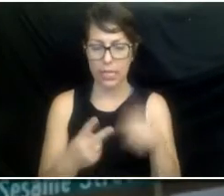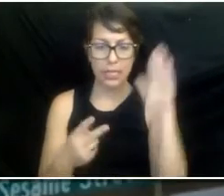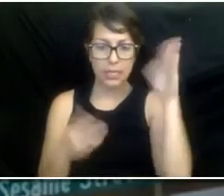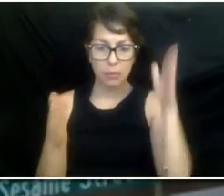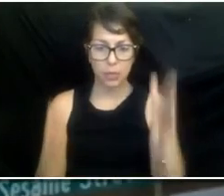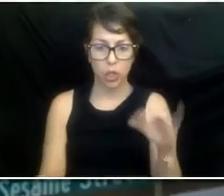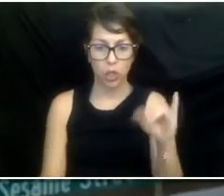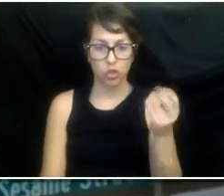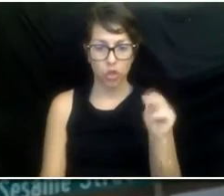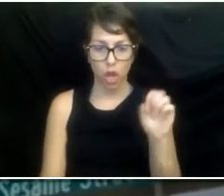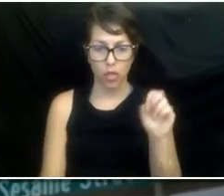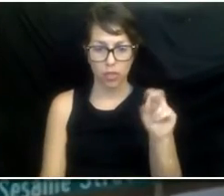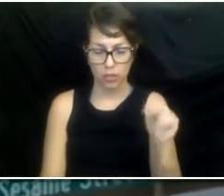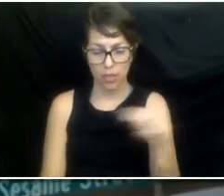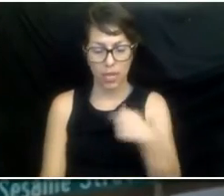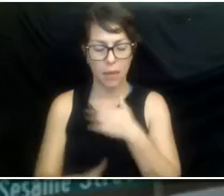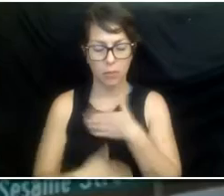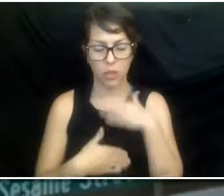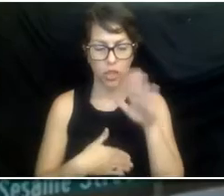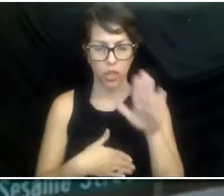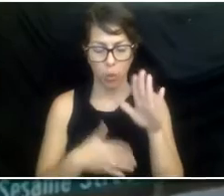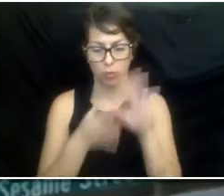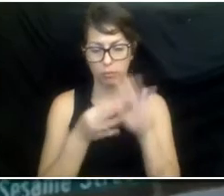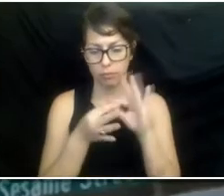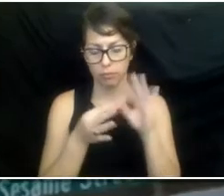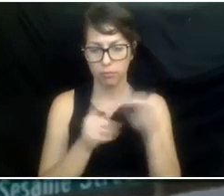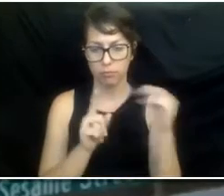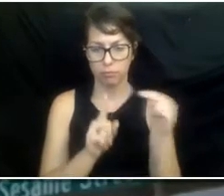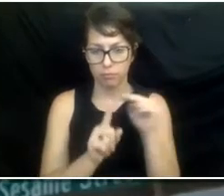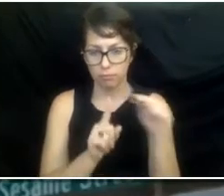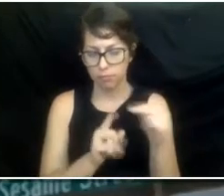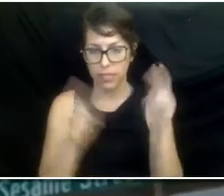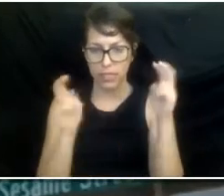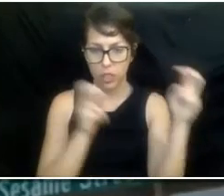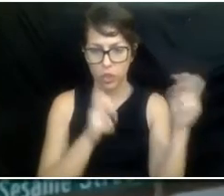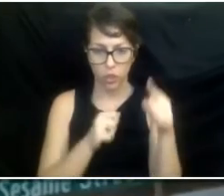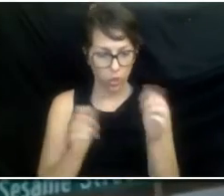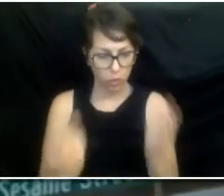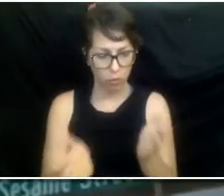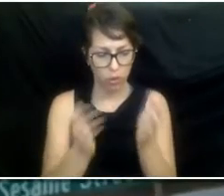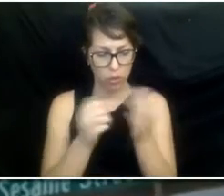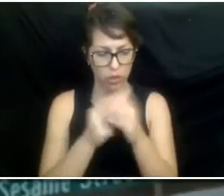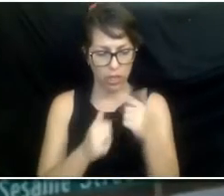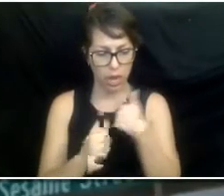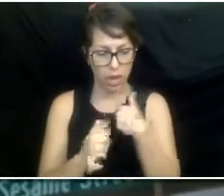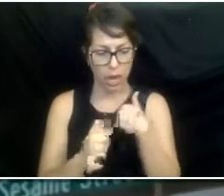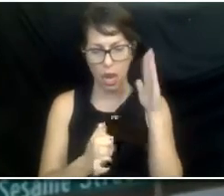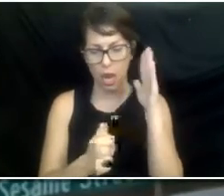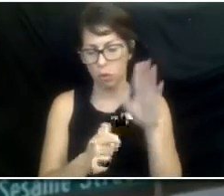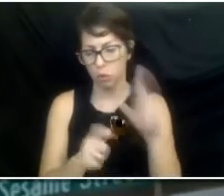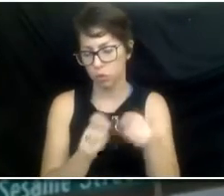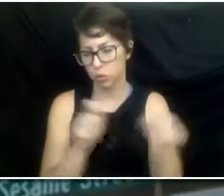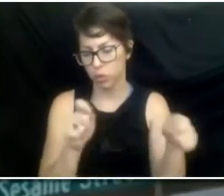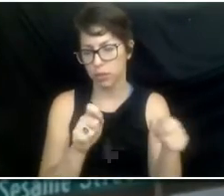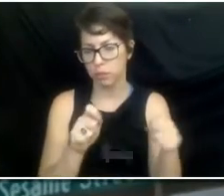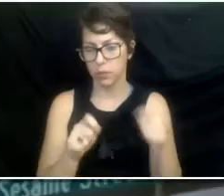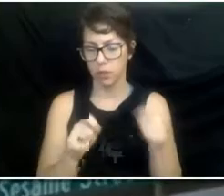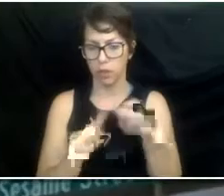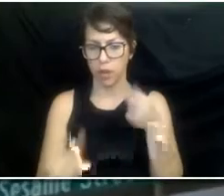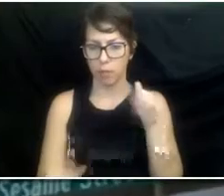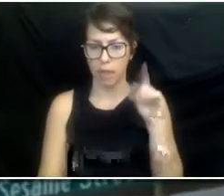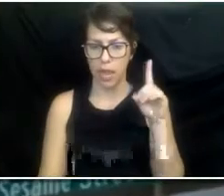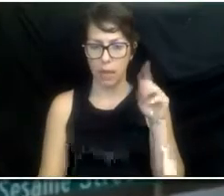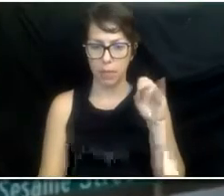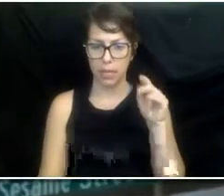so much for all your time I know you have important work to do um but it goes without saying that I think we'd like to see